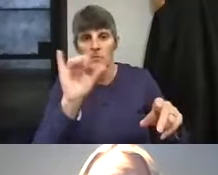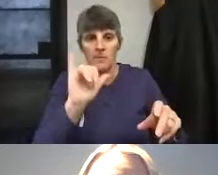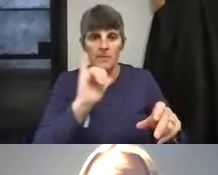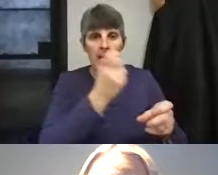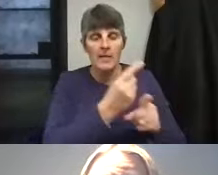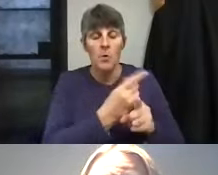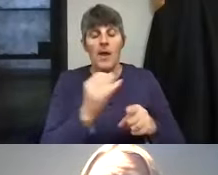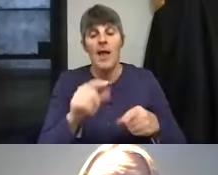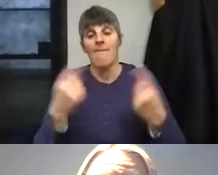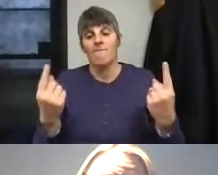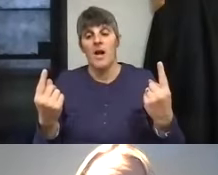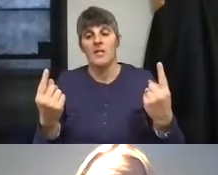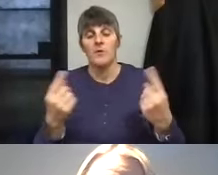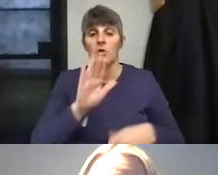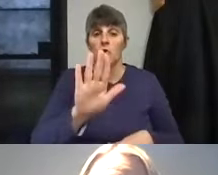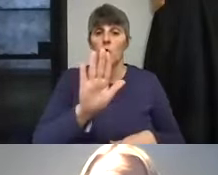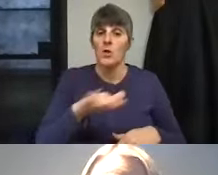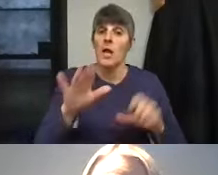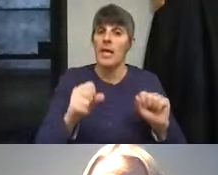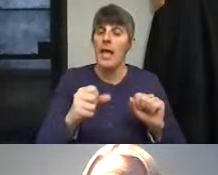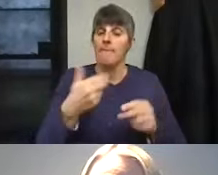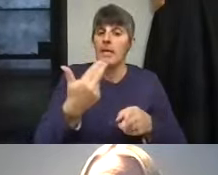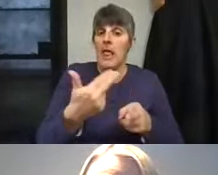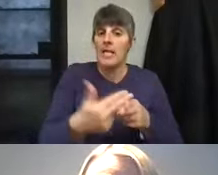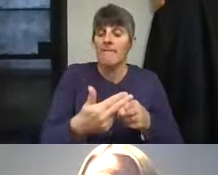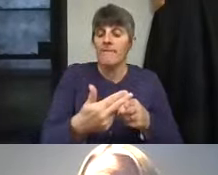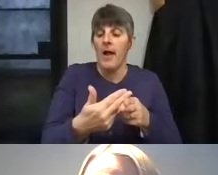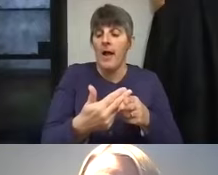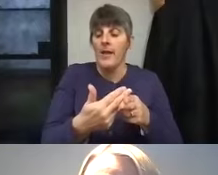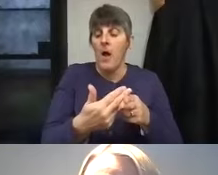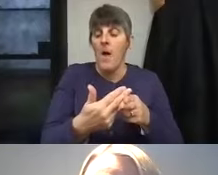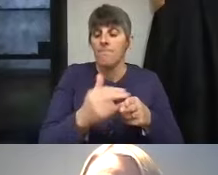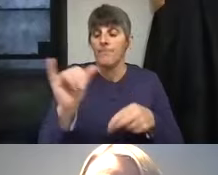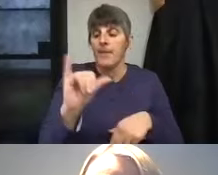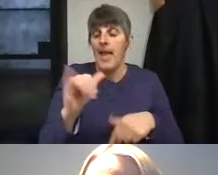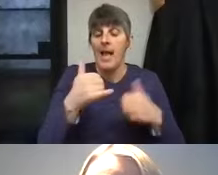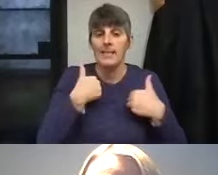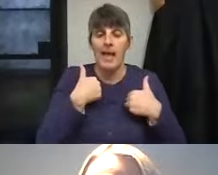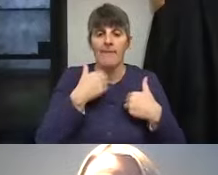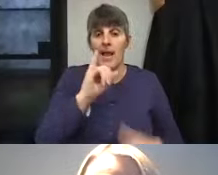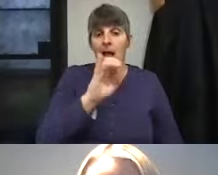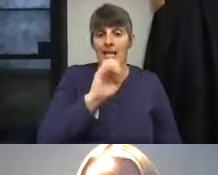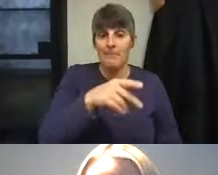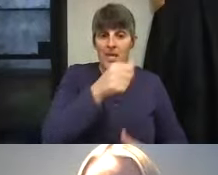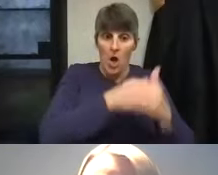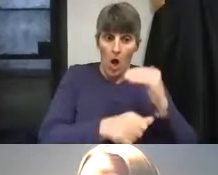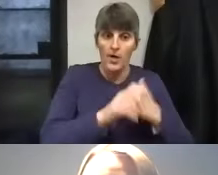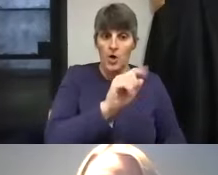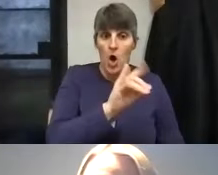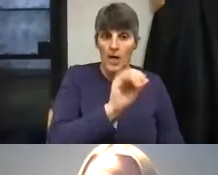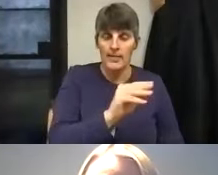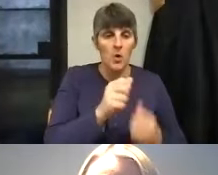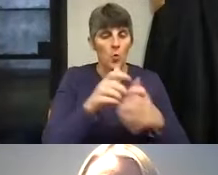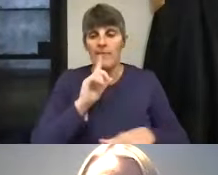And vice versa, your child can be classified as having an IEP under autism